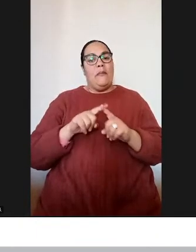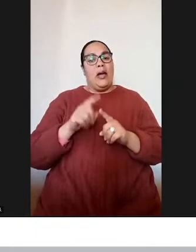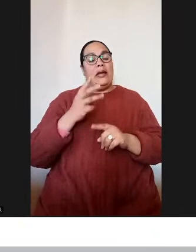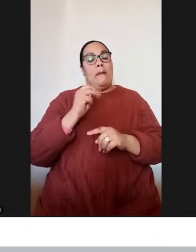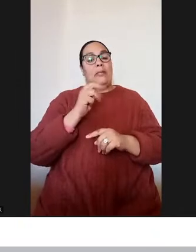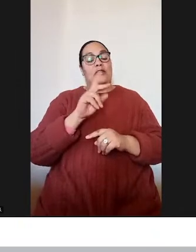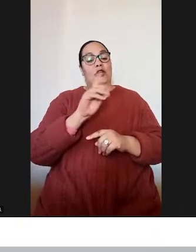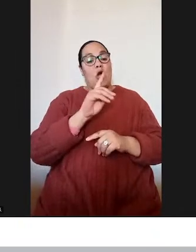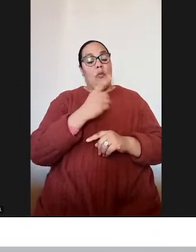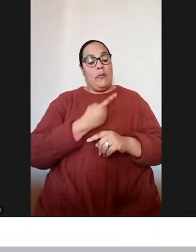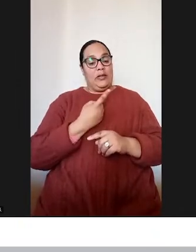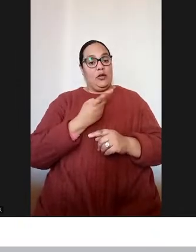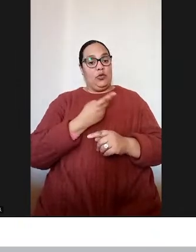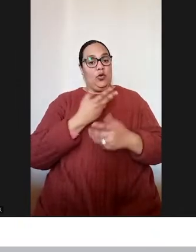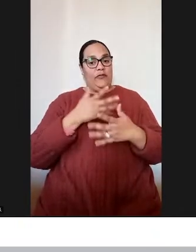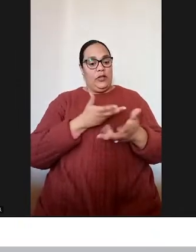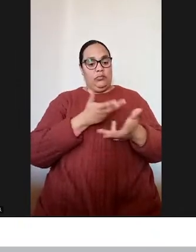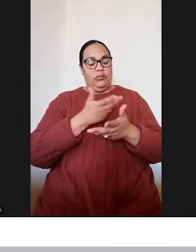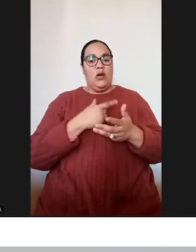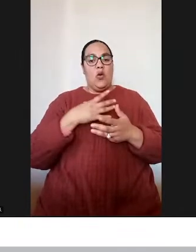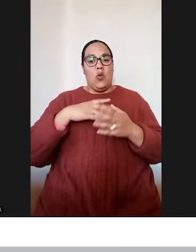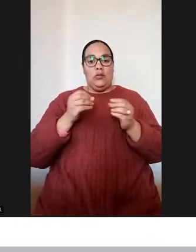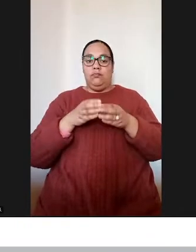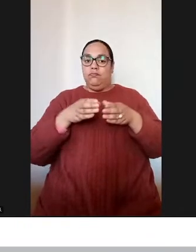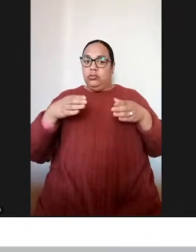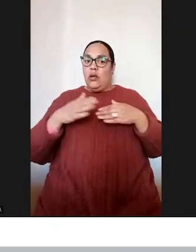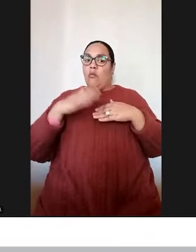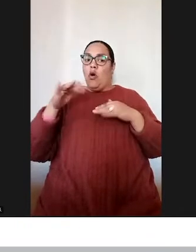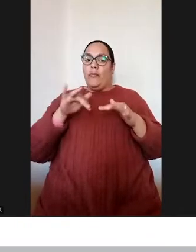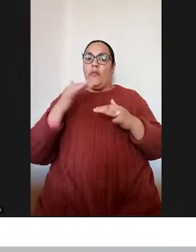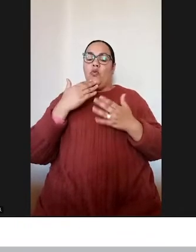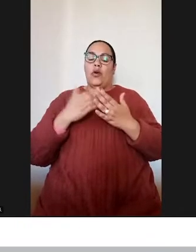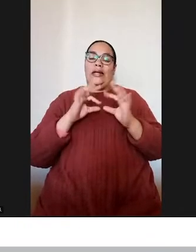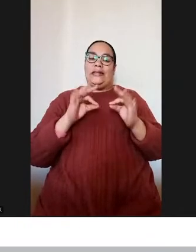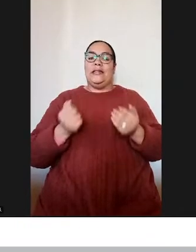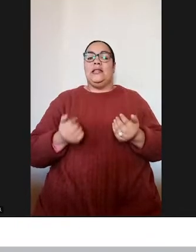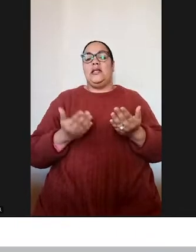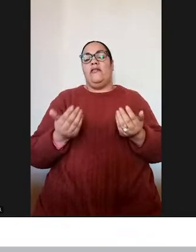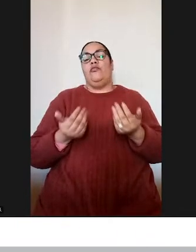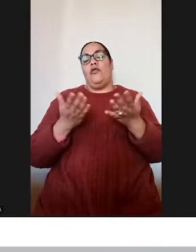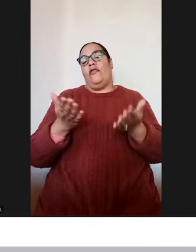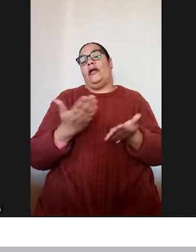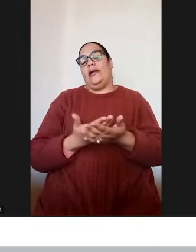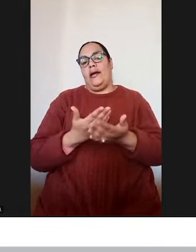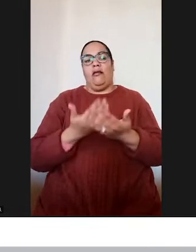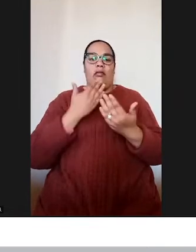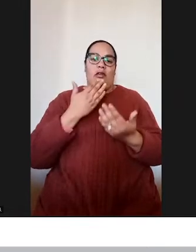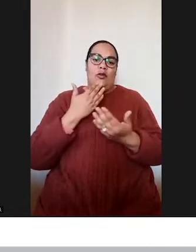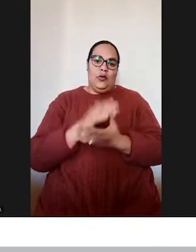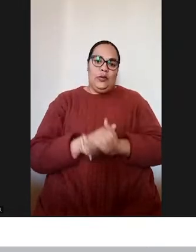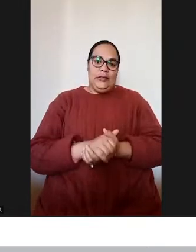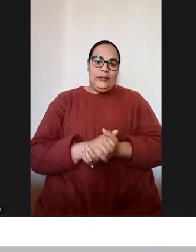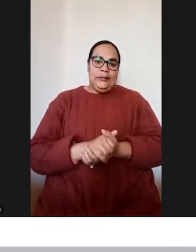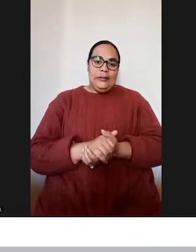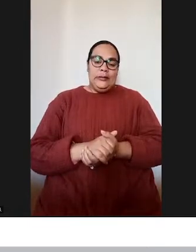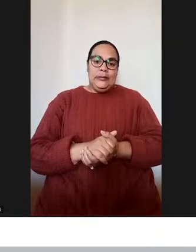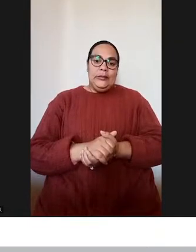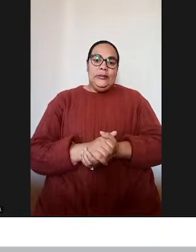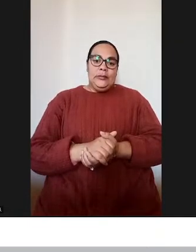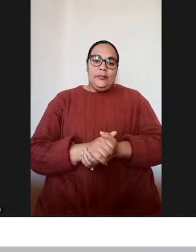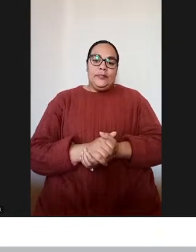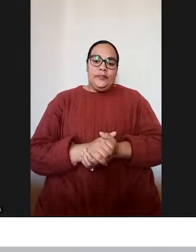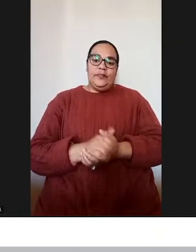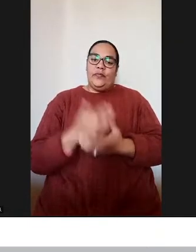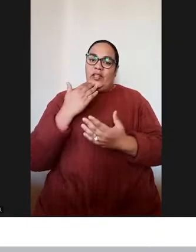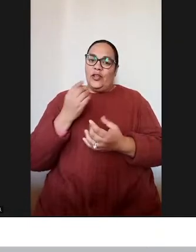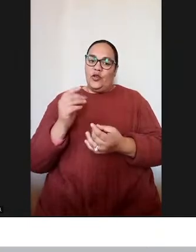had the conversation of expanding the pool of people who can provide those kinds of services. Thank you. Much for that commitment, Mr.